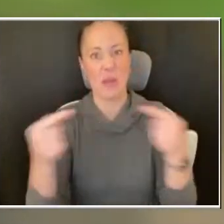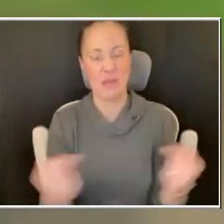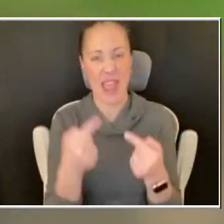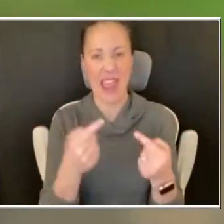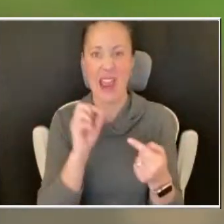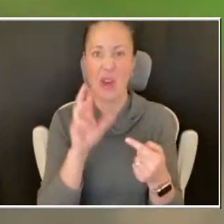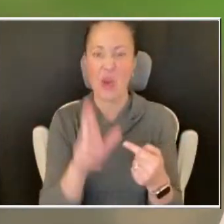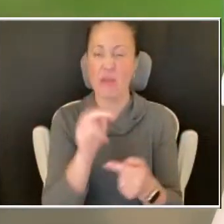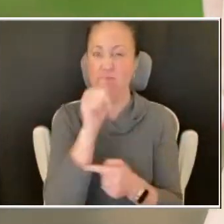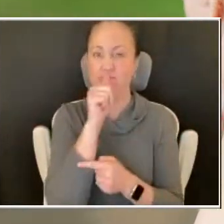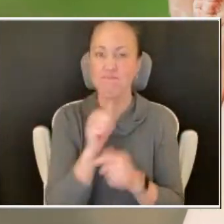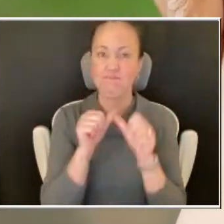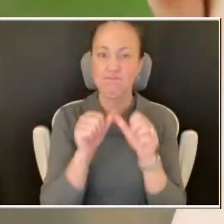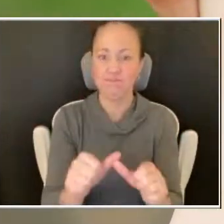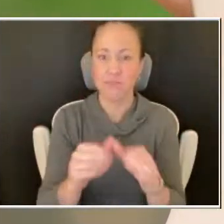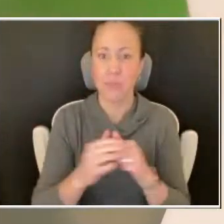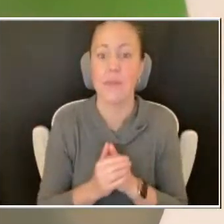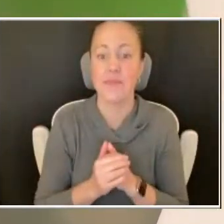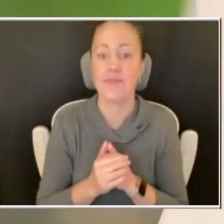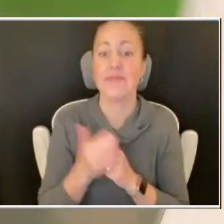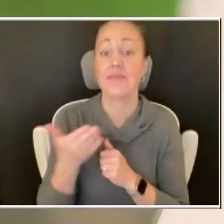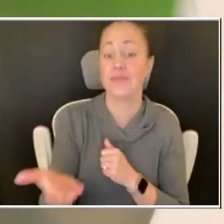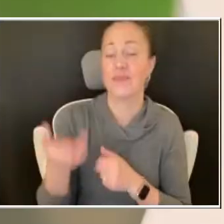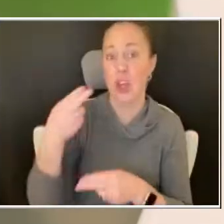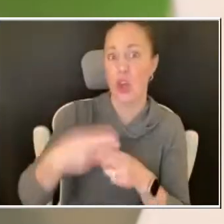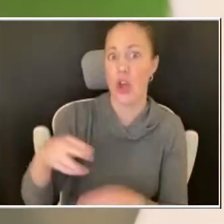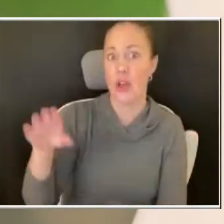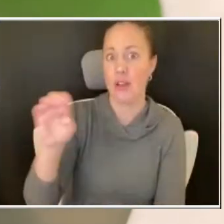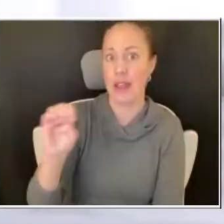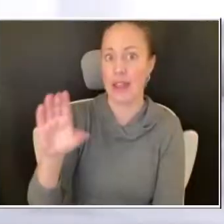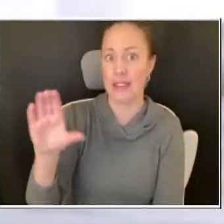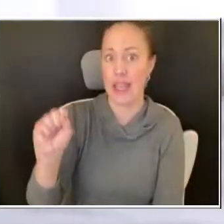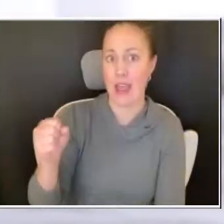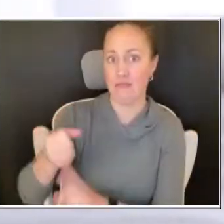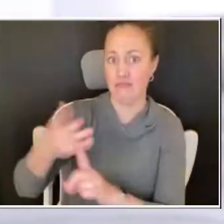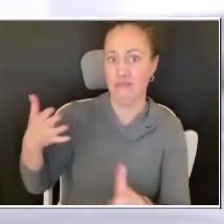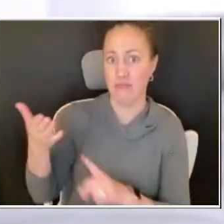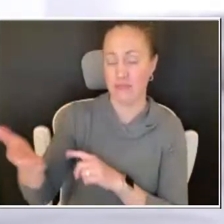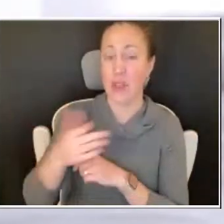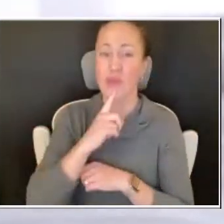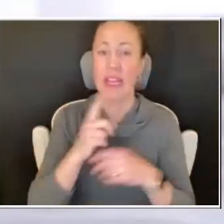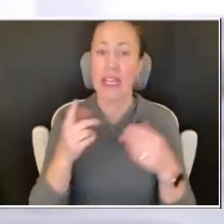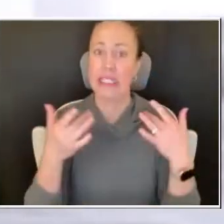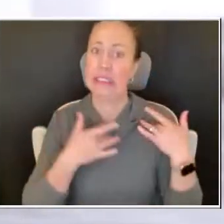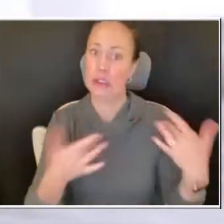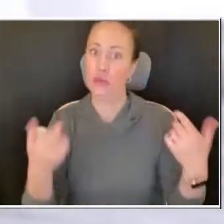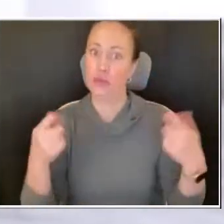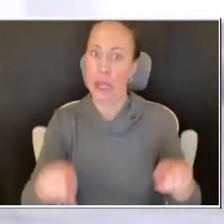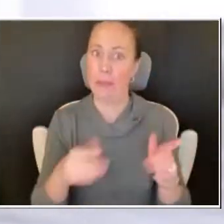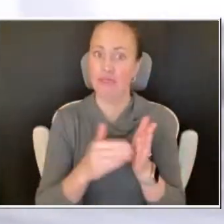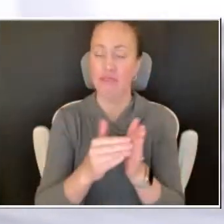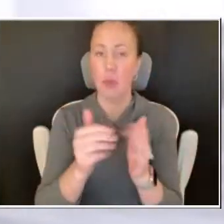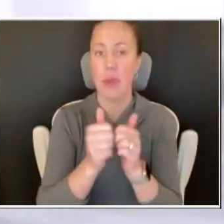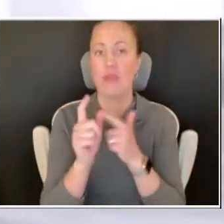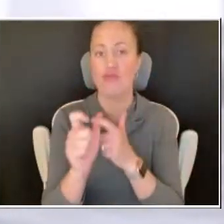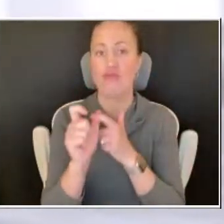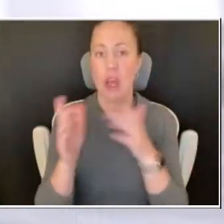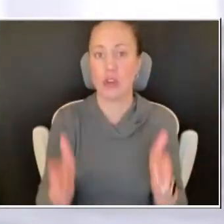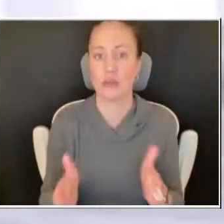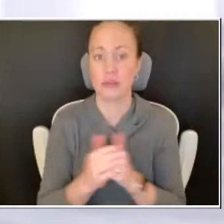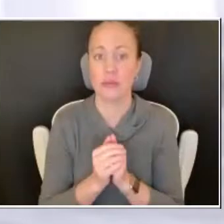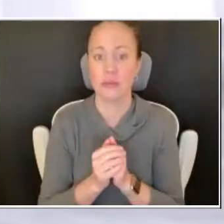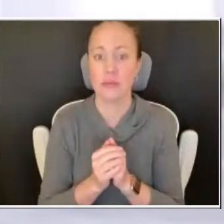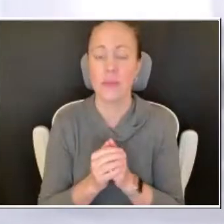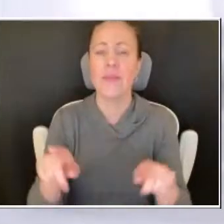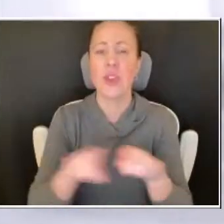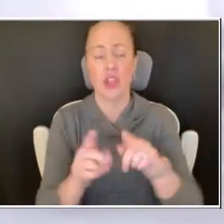exertional compartment syndrome, or ECS, common in runners. 2, her back leg pain was a result of her calf